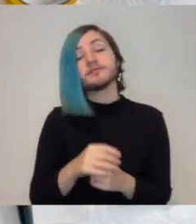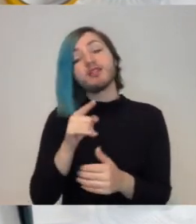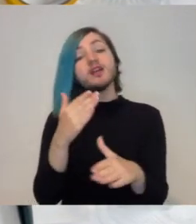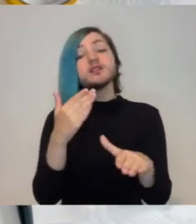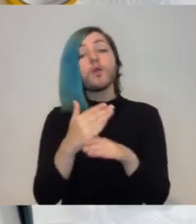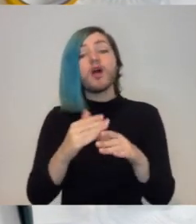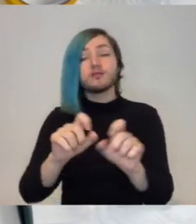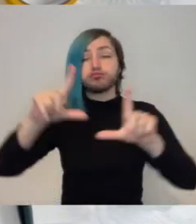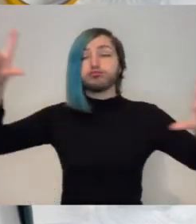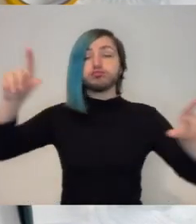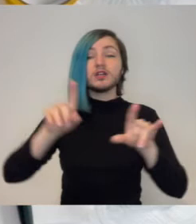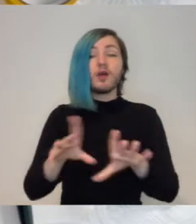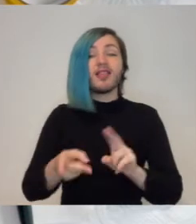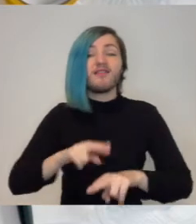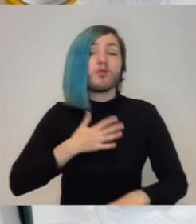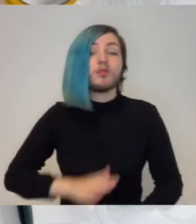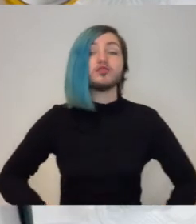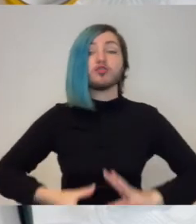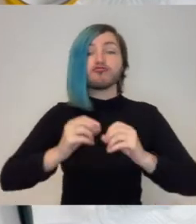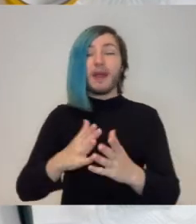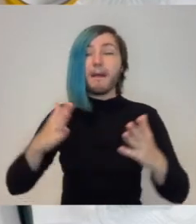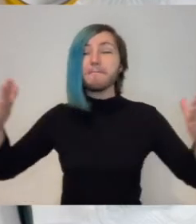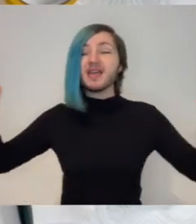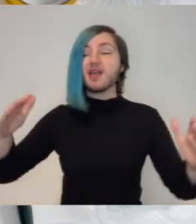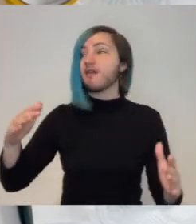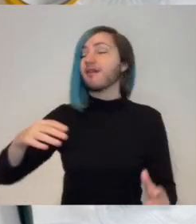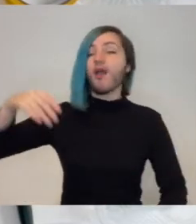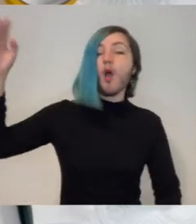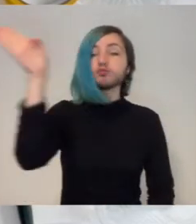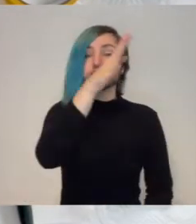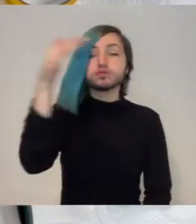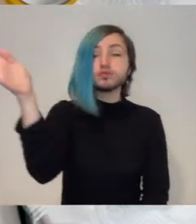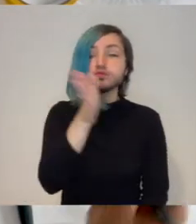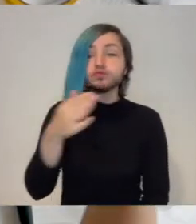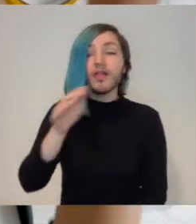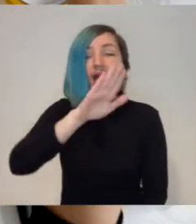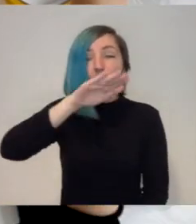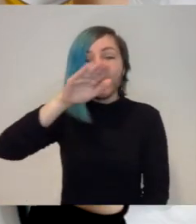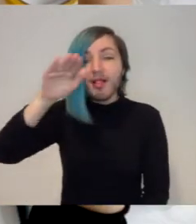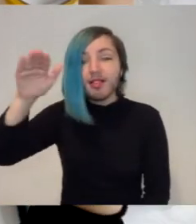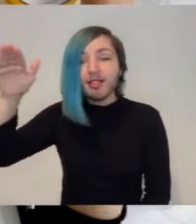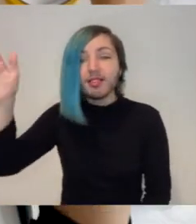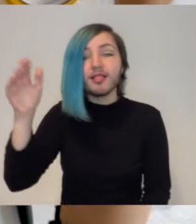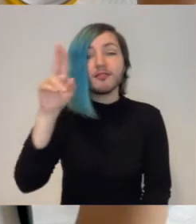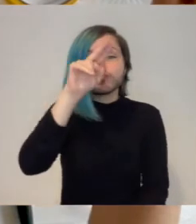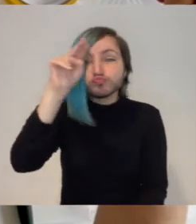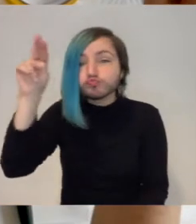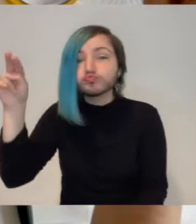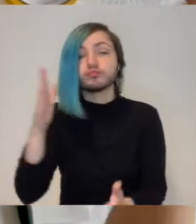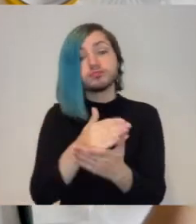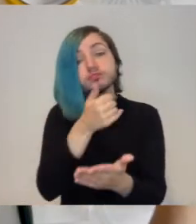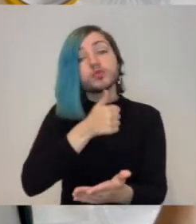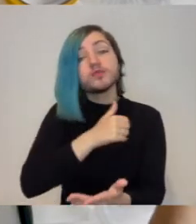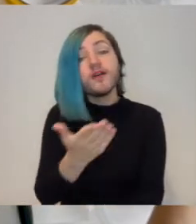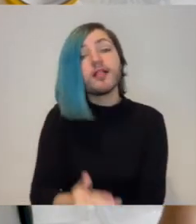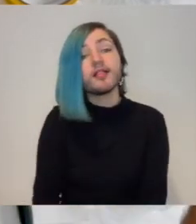works on a really large scale too. If you wanted to make a really big beautiful wash, that wiggling technique really is